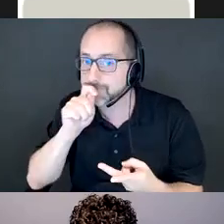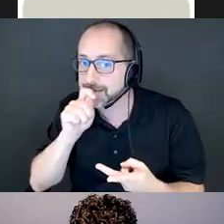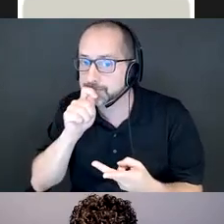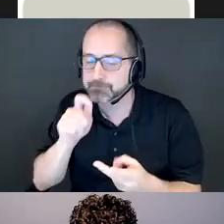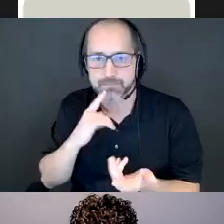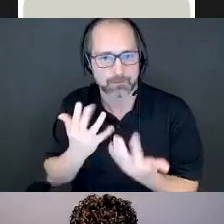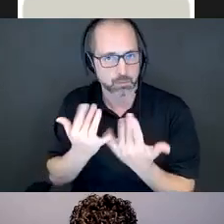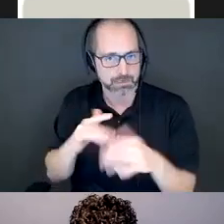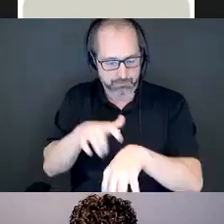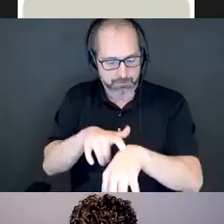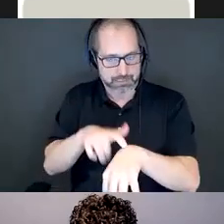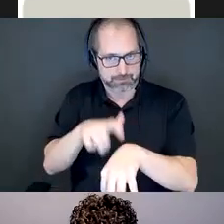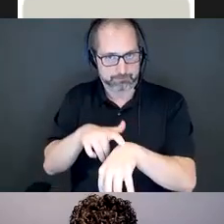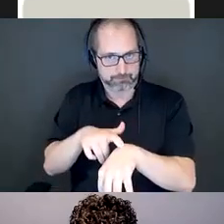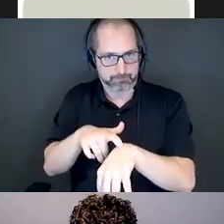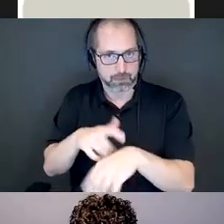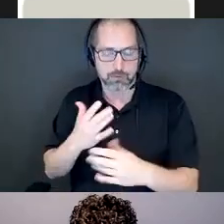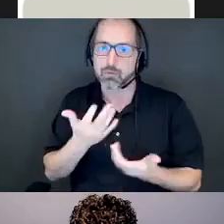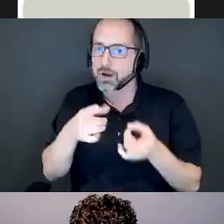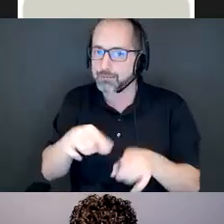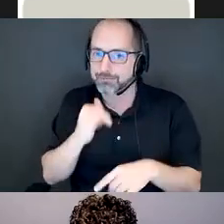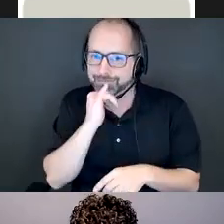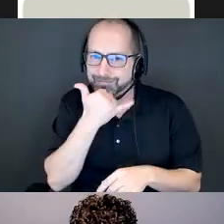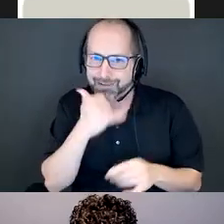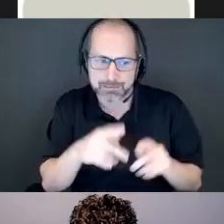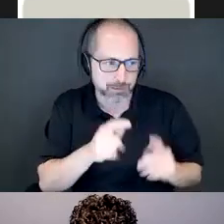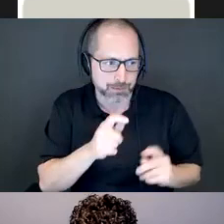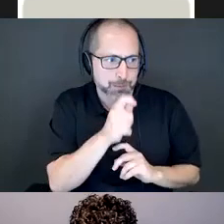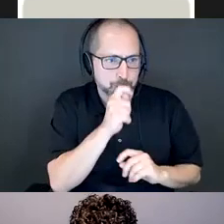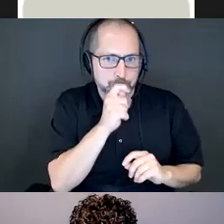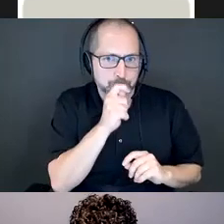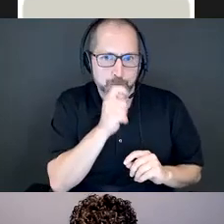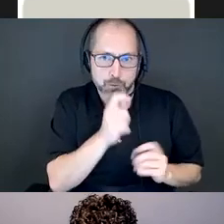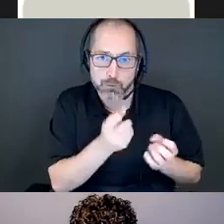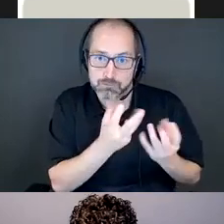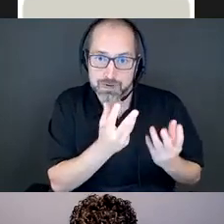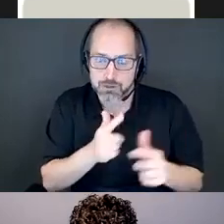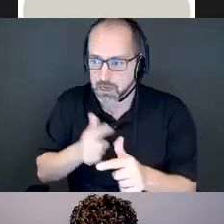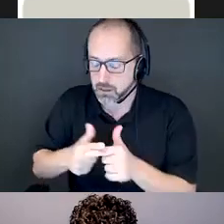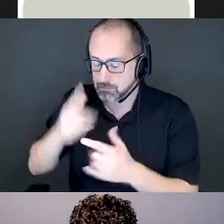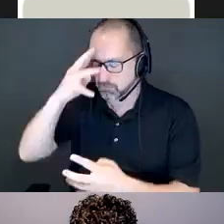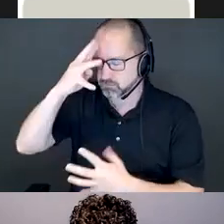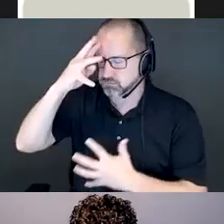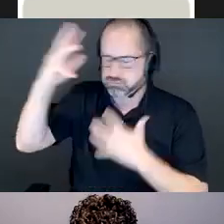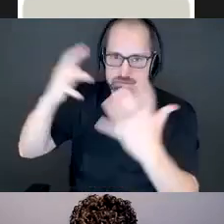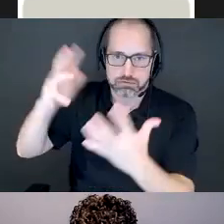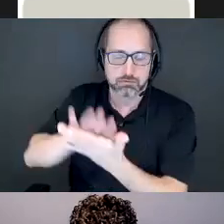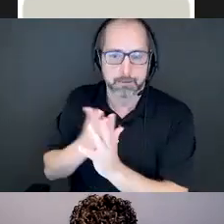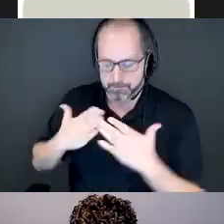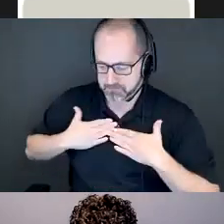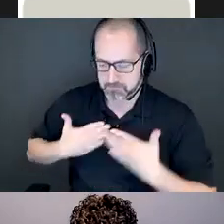time to process. So oftentimes people end up having overdose situations or become toxic, especially with